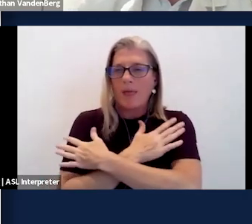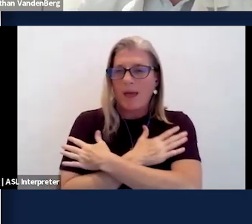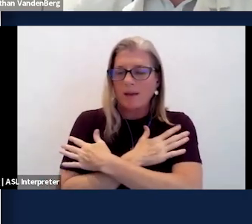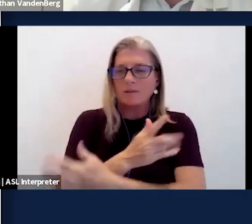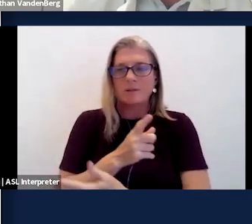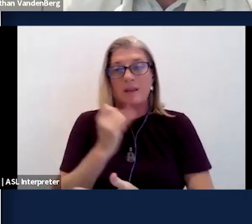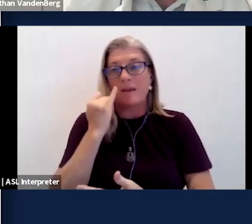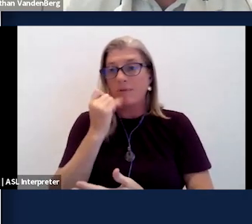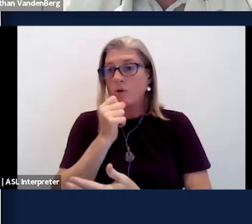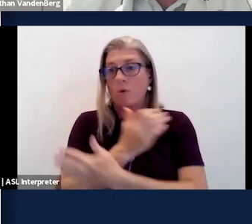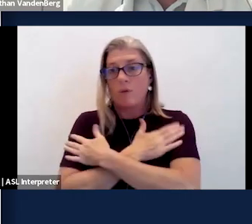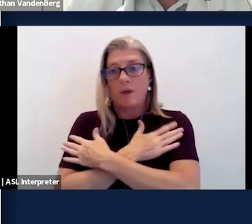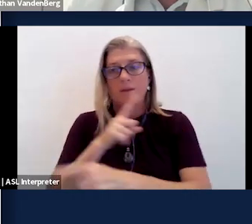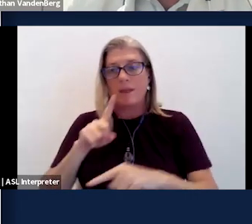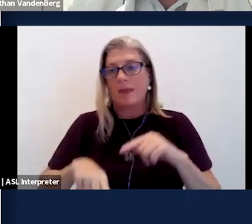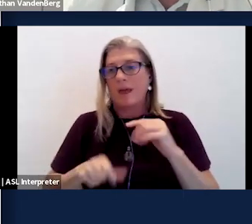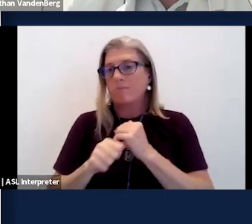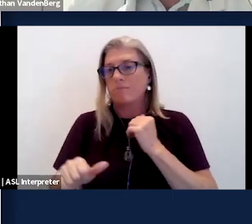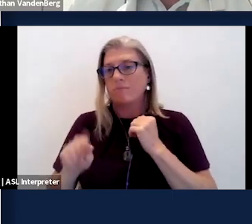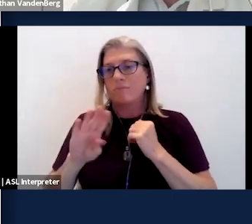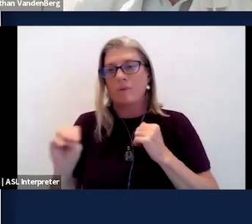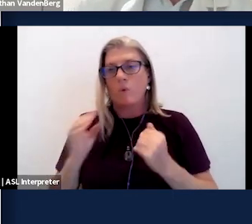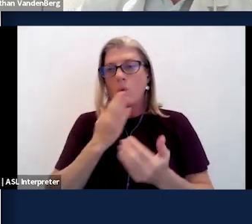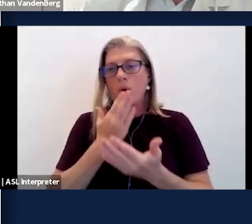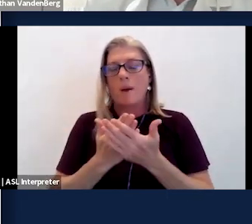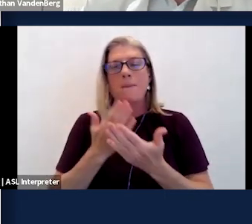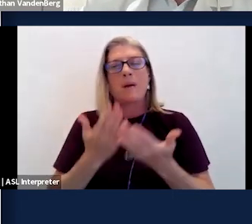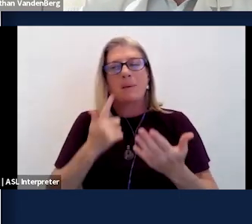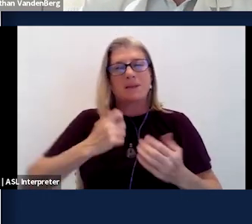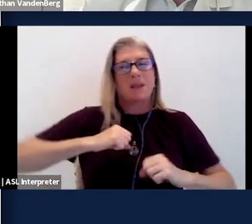movement, partly because of that fight or flight response, likely.